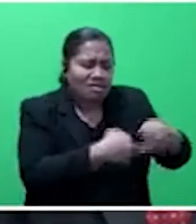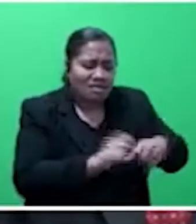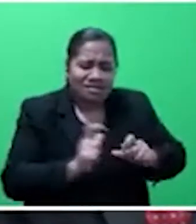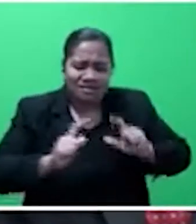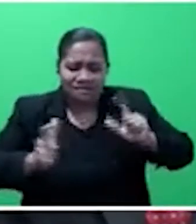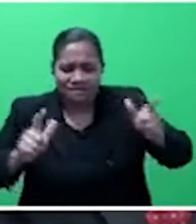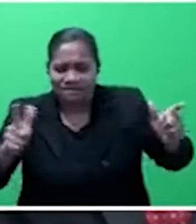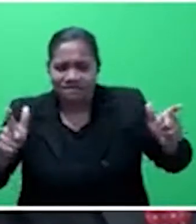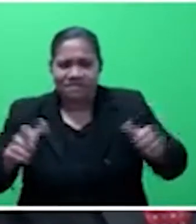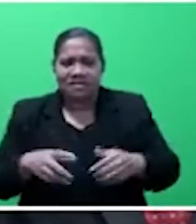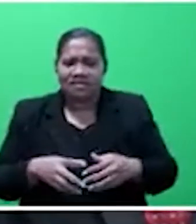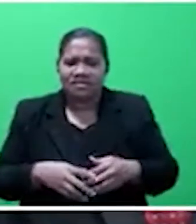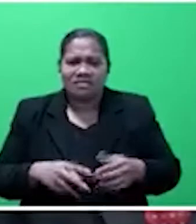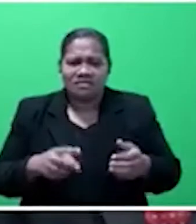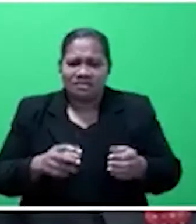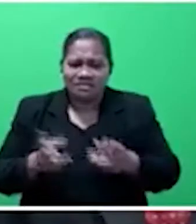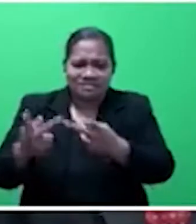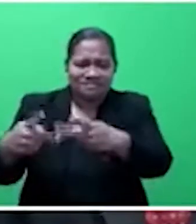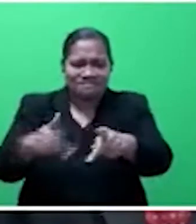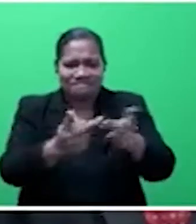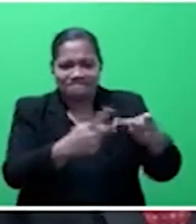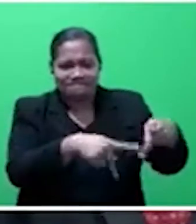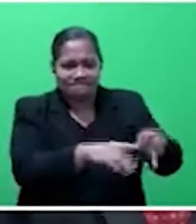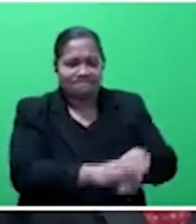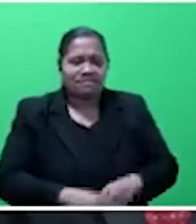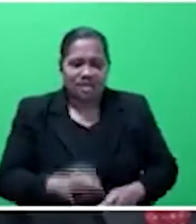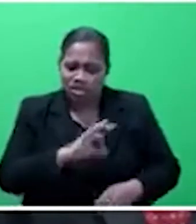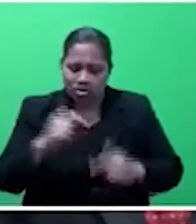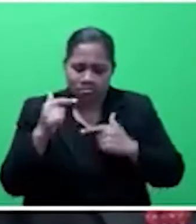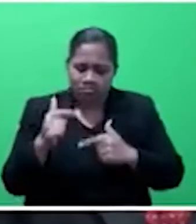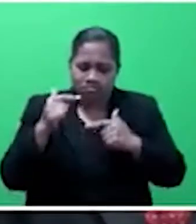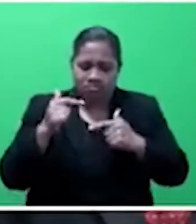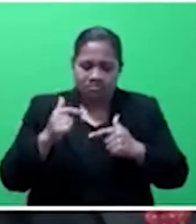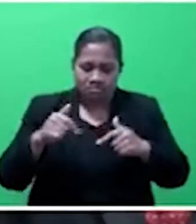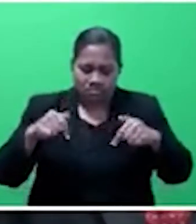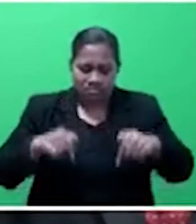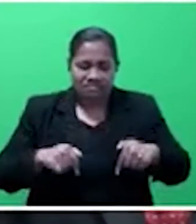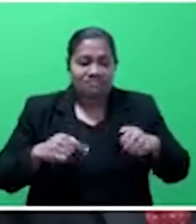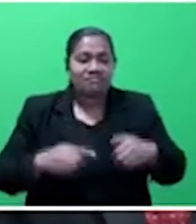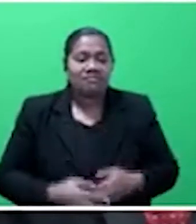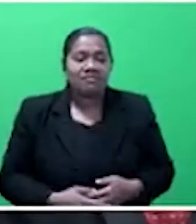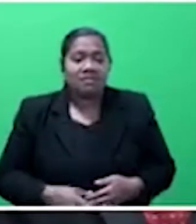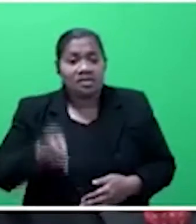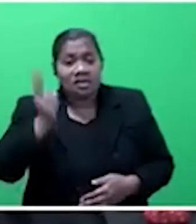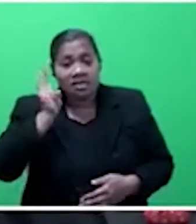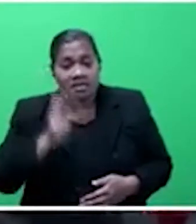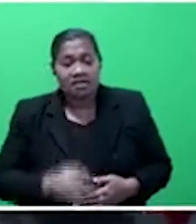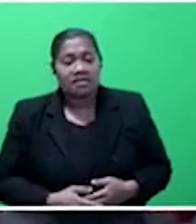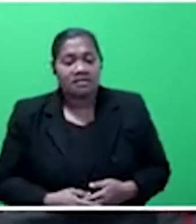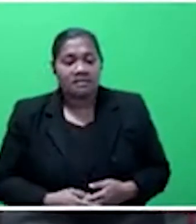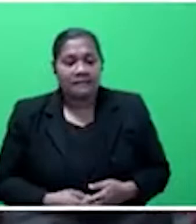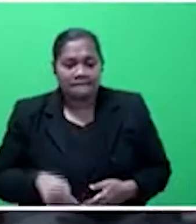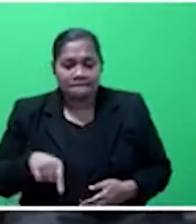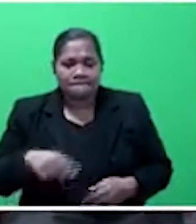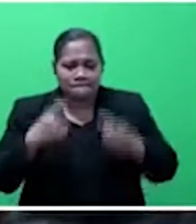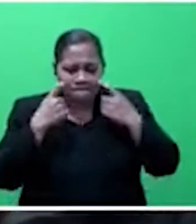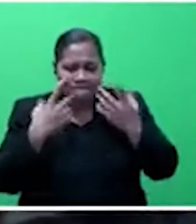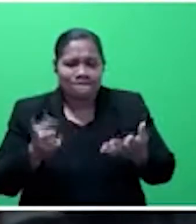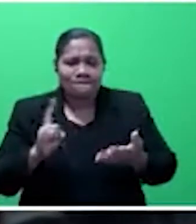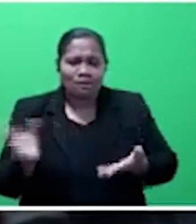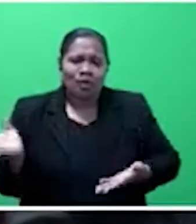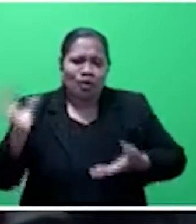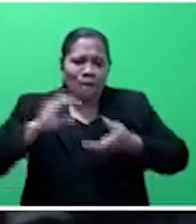not restricted to narrow urban corridors, Mr. Speaker said. Again, this is a result of the combined effort with the National